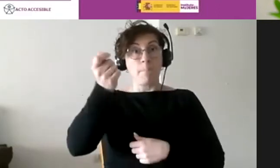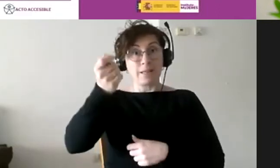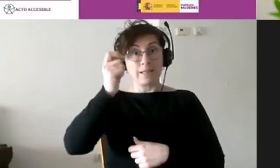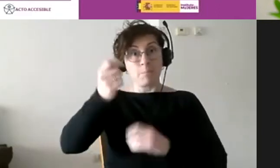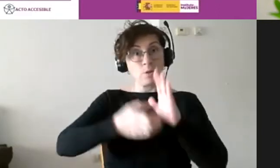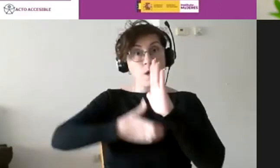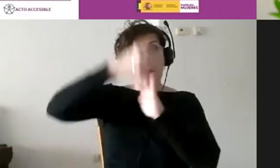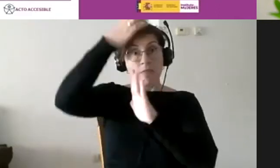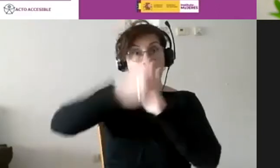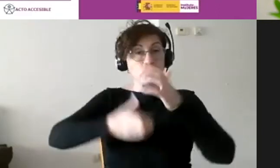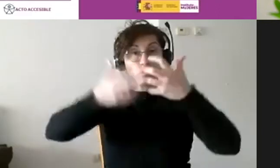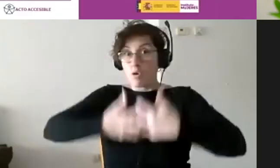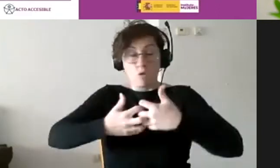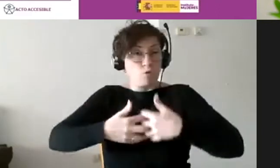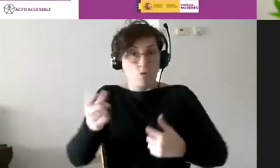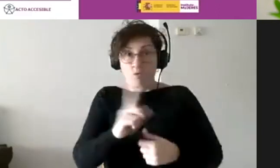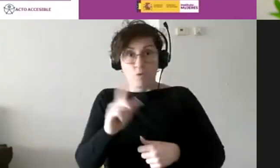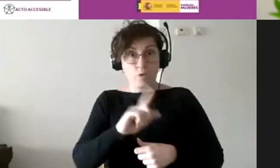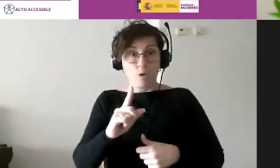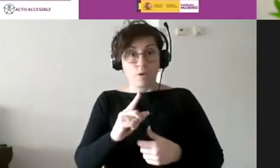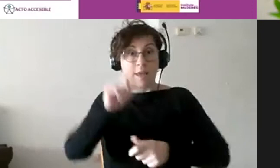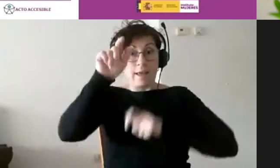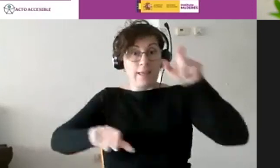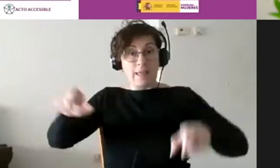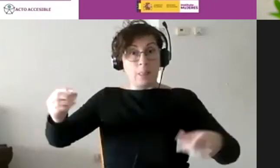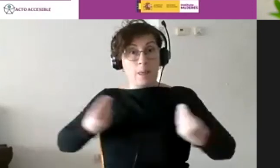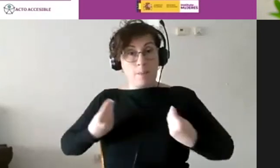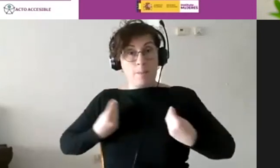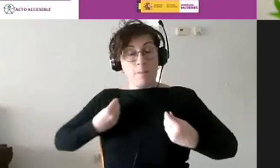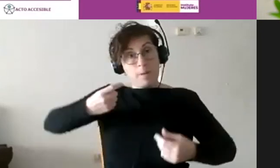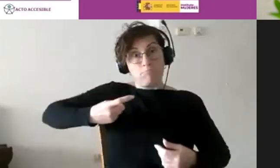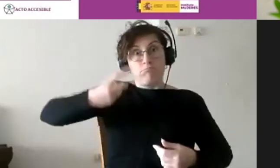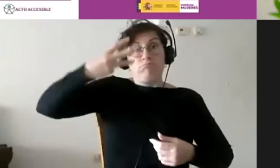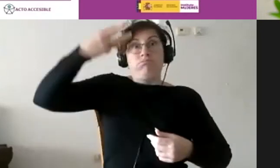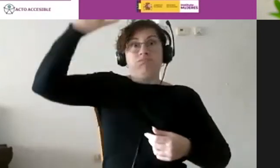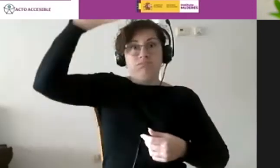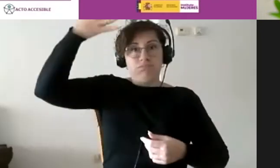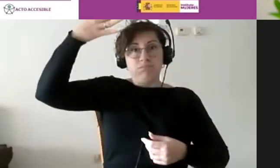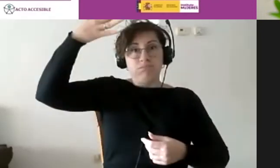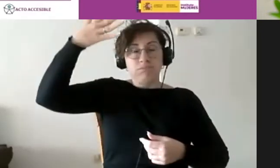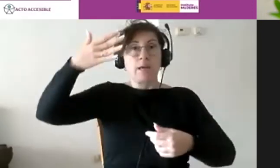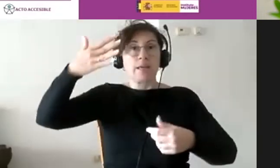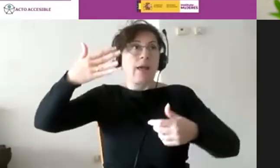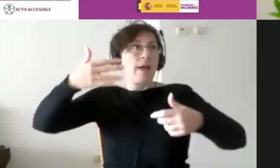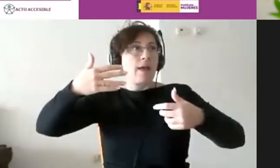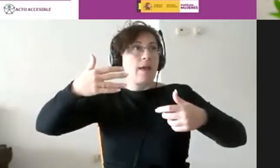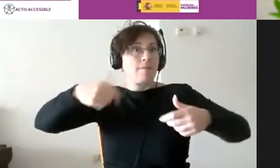who use walking sticks or wheelchairs have asked to stay at our center temporarily.